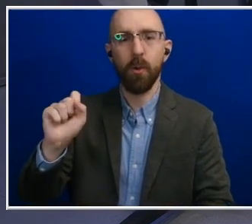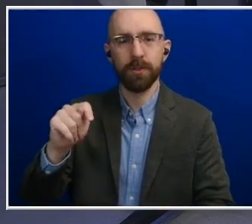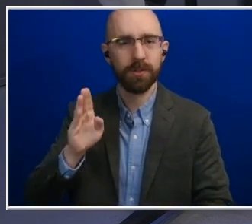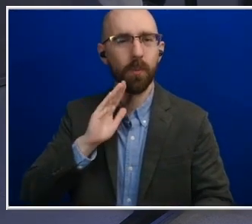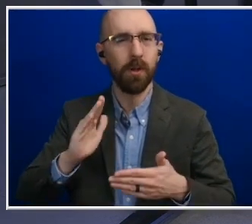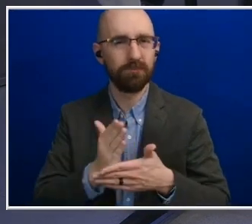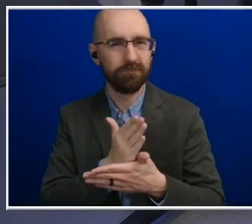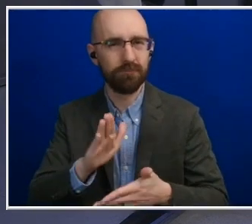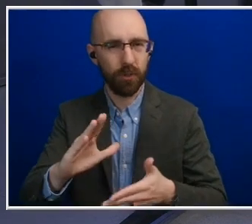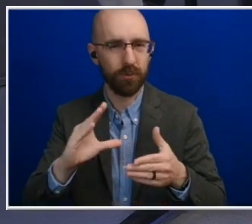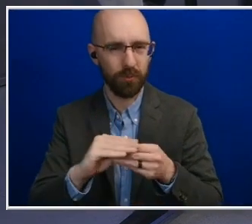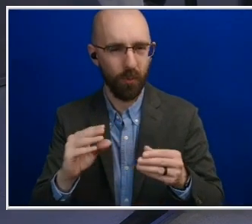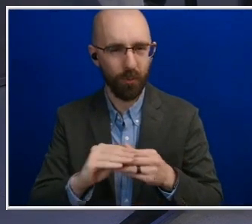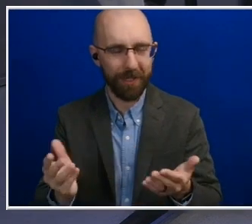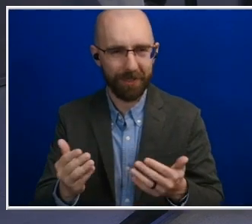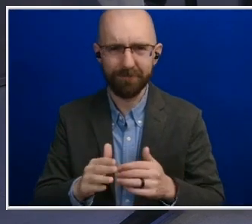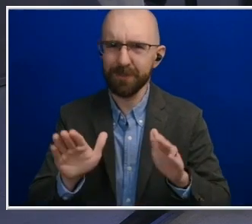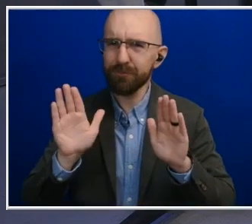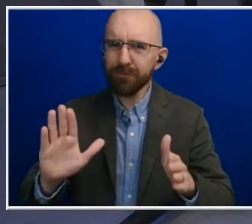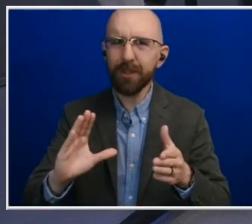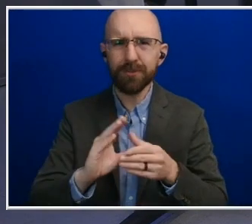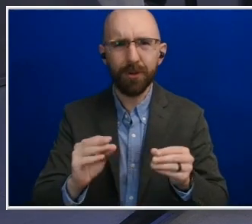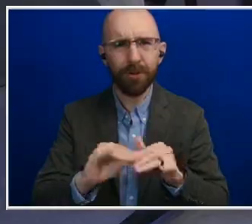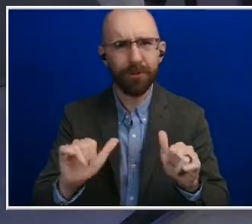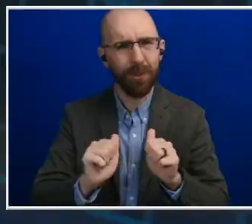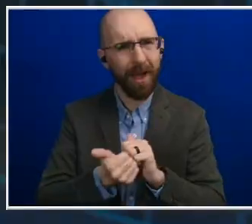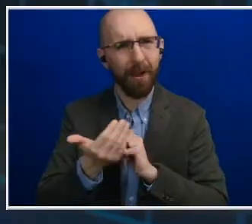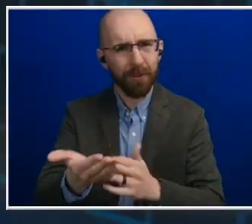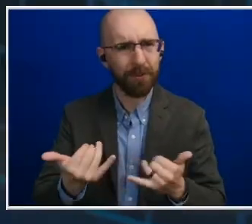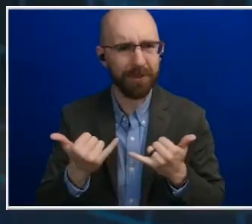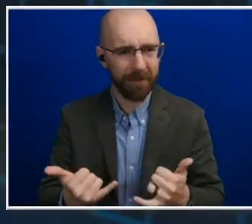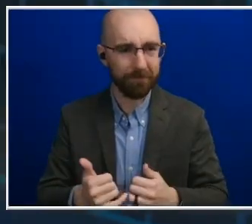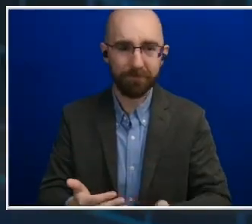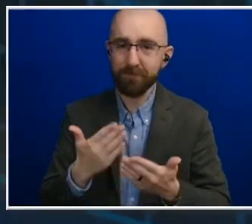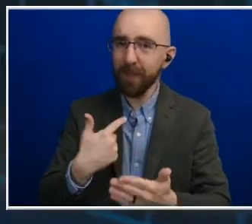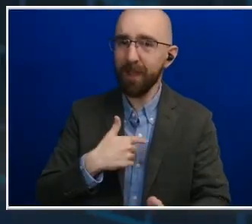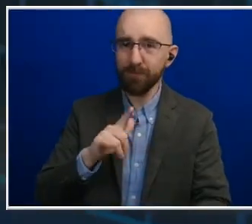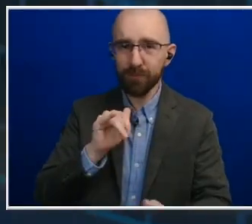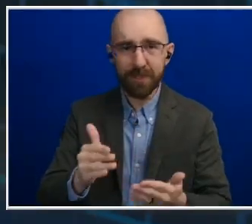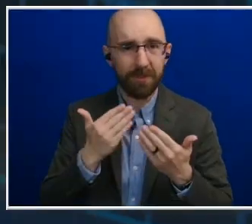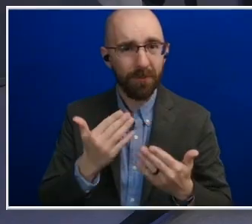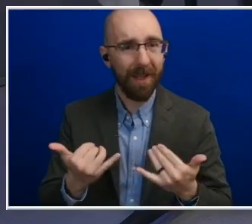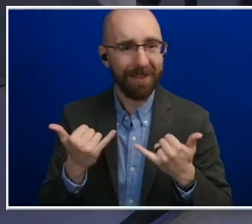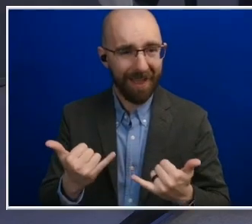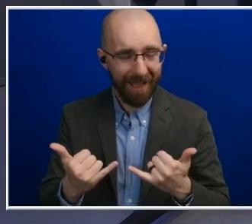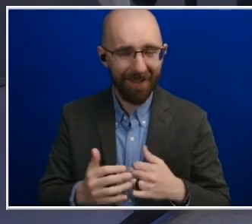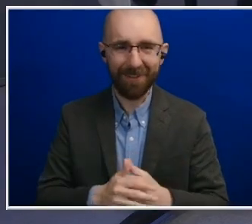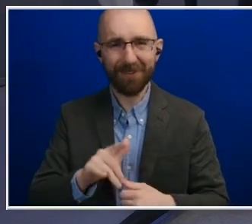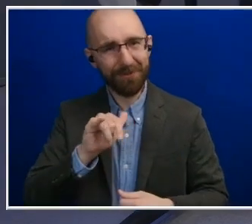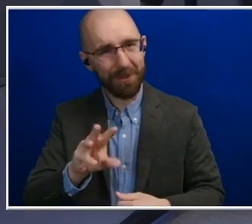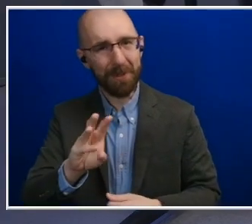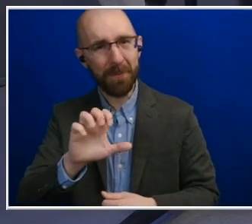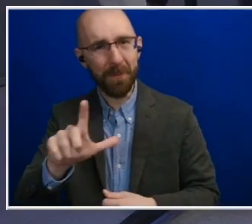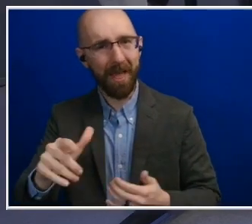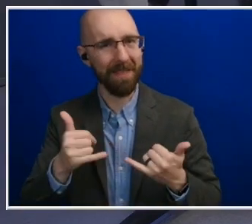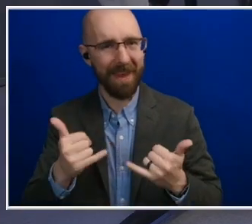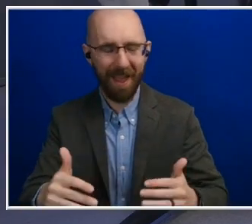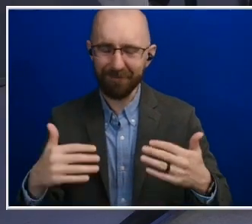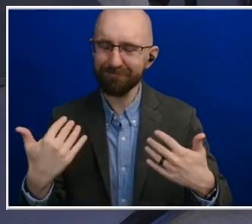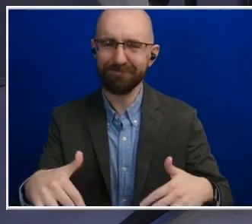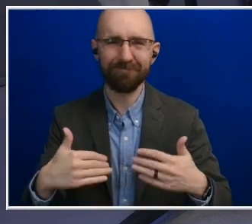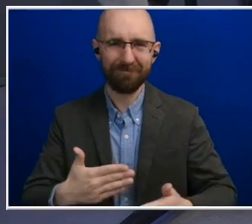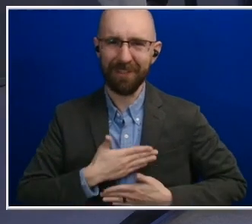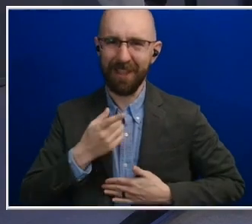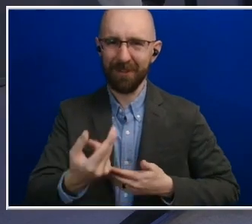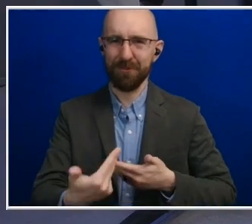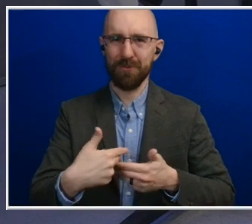today. It's a really great story. How are you today? Thank you. I'm really well now. Well, you're really well now. Well, we are so glad to have you with us today. We're